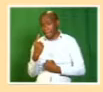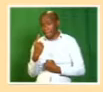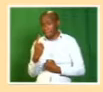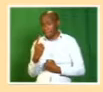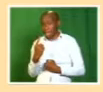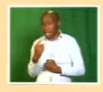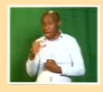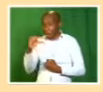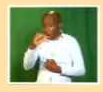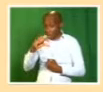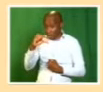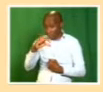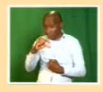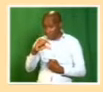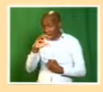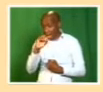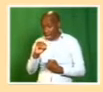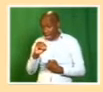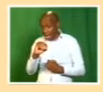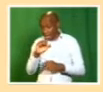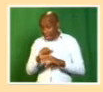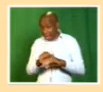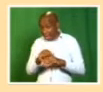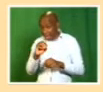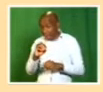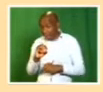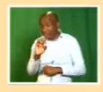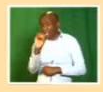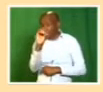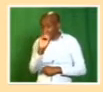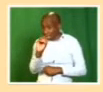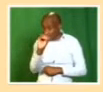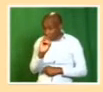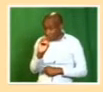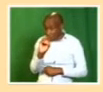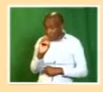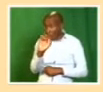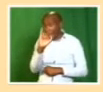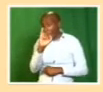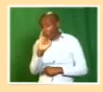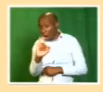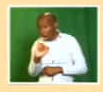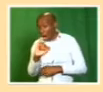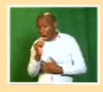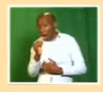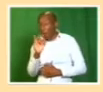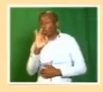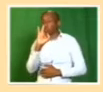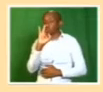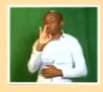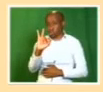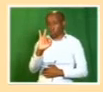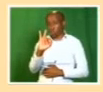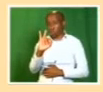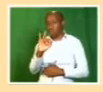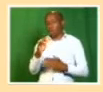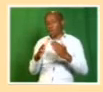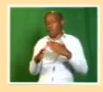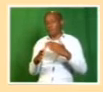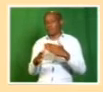A quadratic function can have 0, can have 1, or 2 real